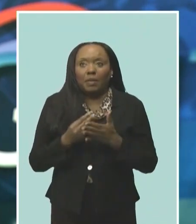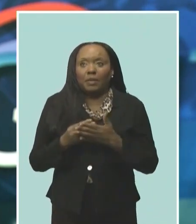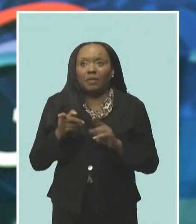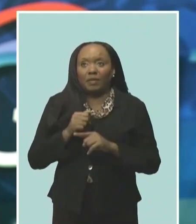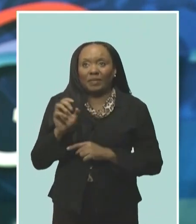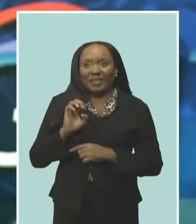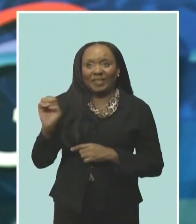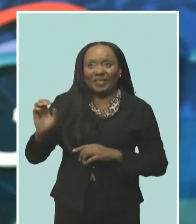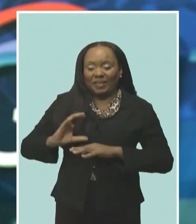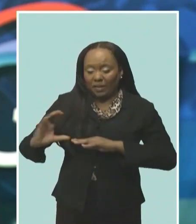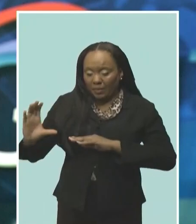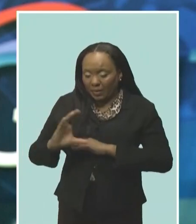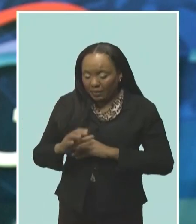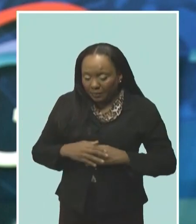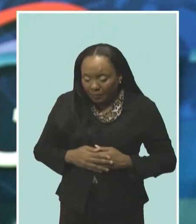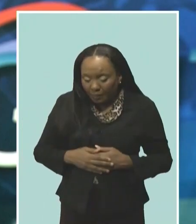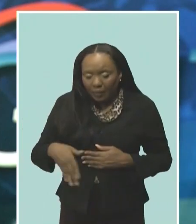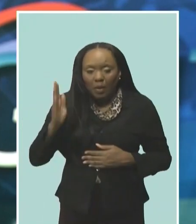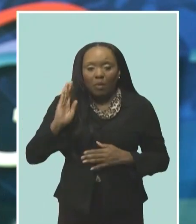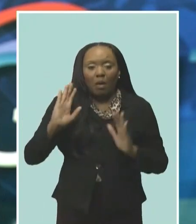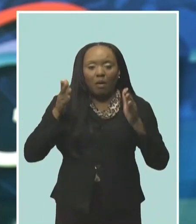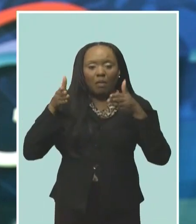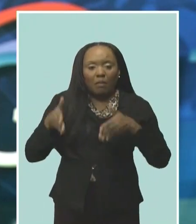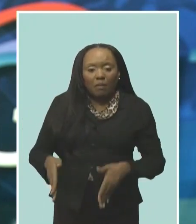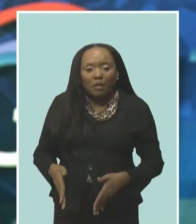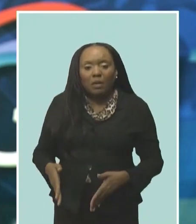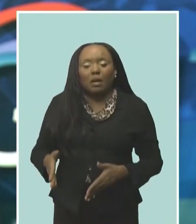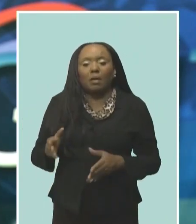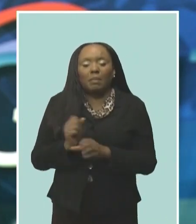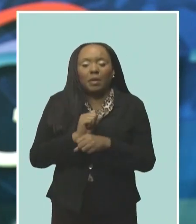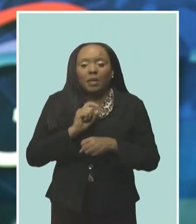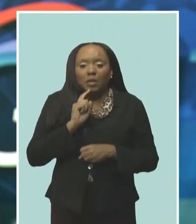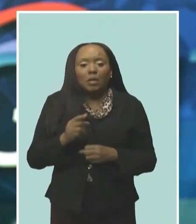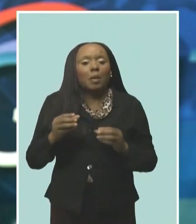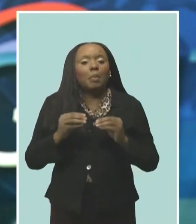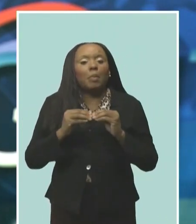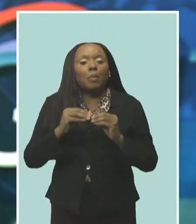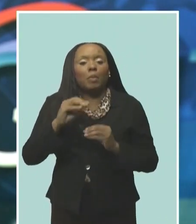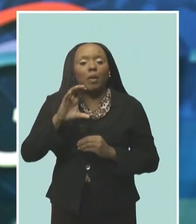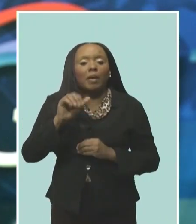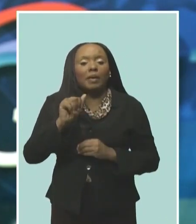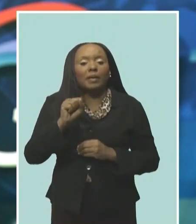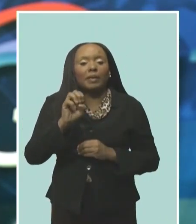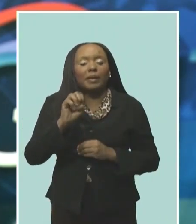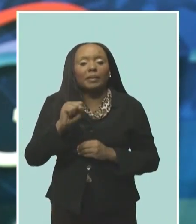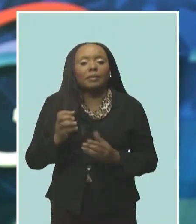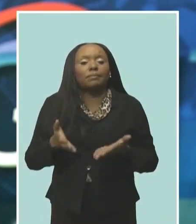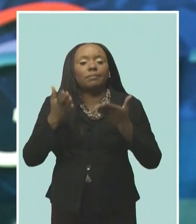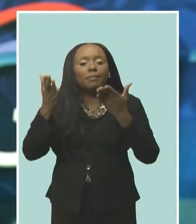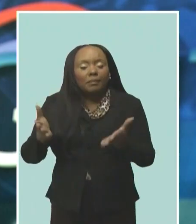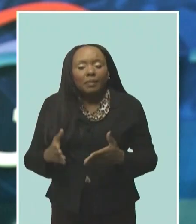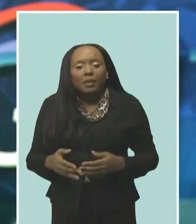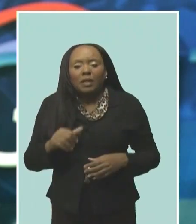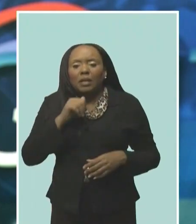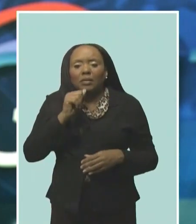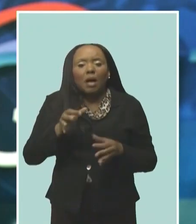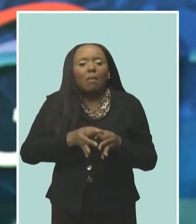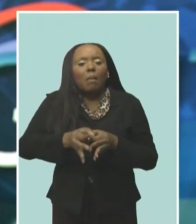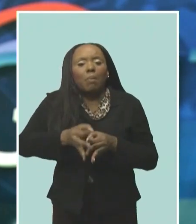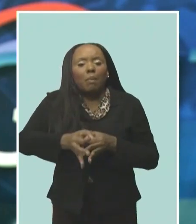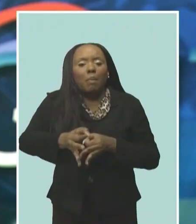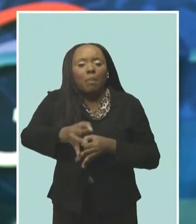Union. It will focus on reducing case backlogs in the criminal justice system by enhancing a range of